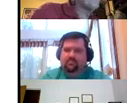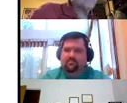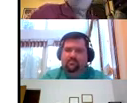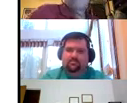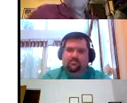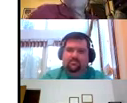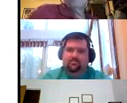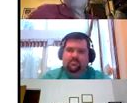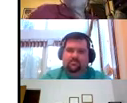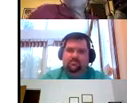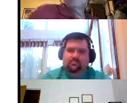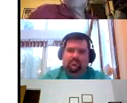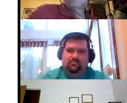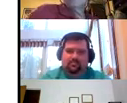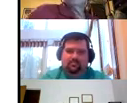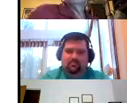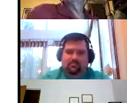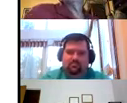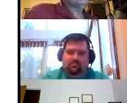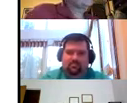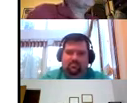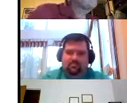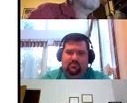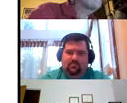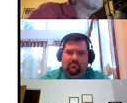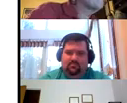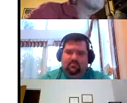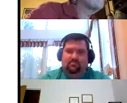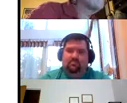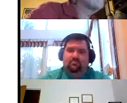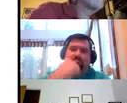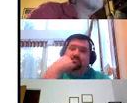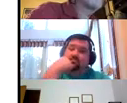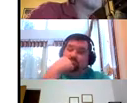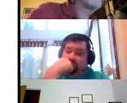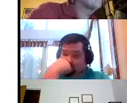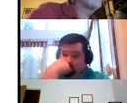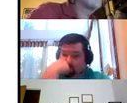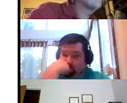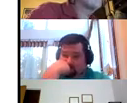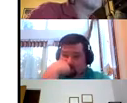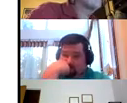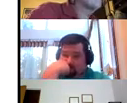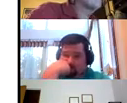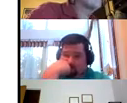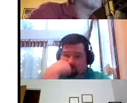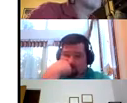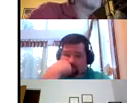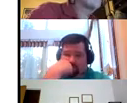And in this way, humanity and divinity, right, come together. They mesh.